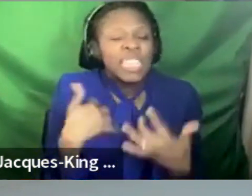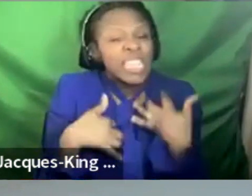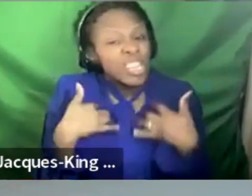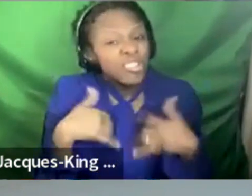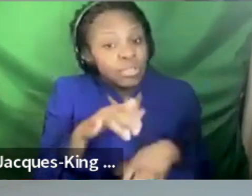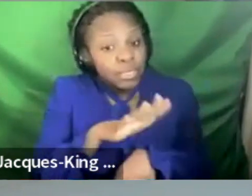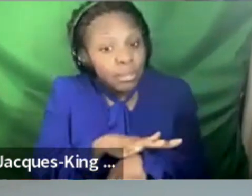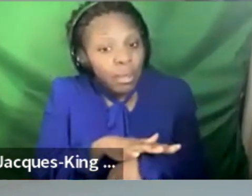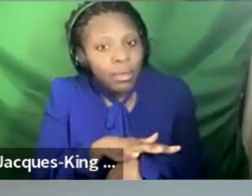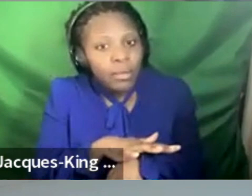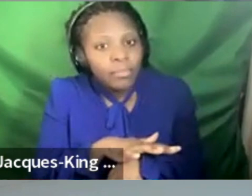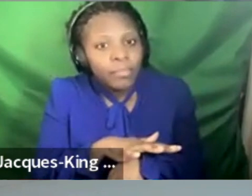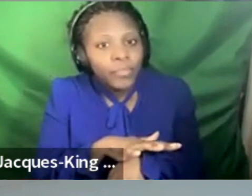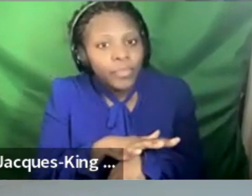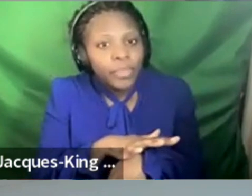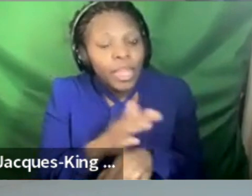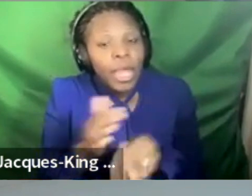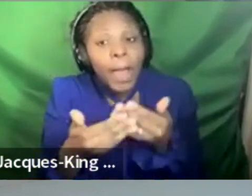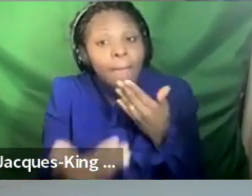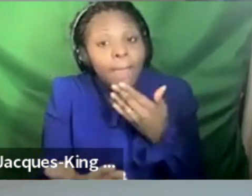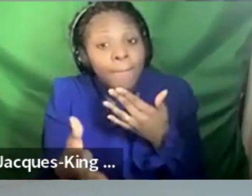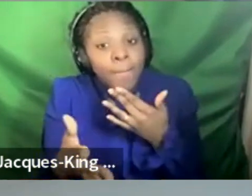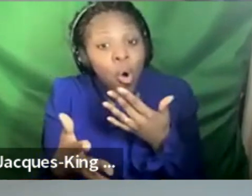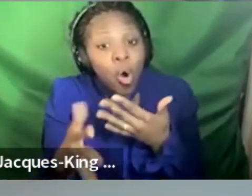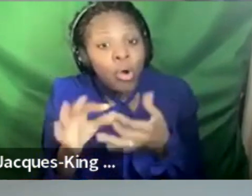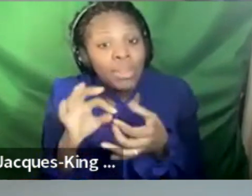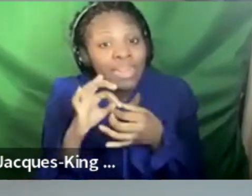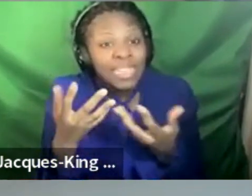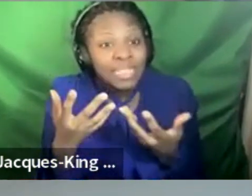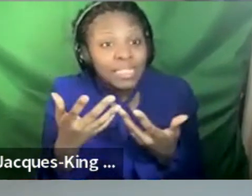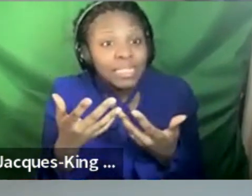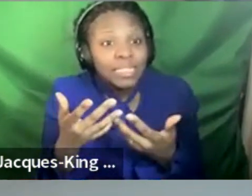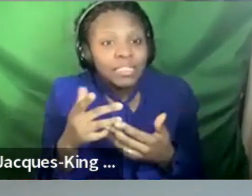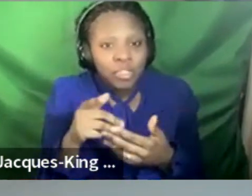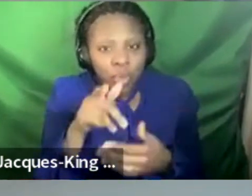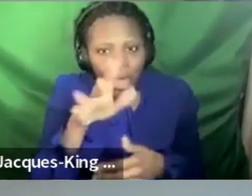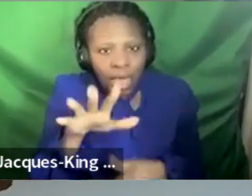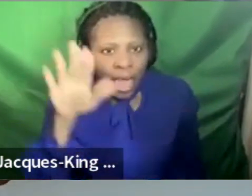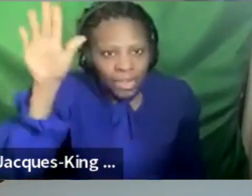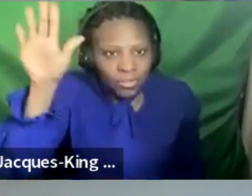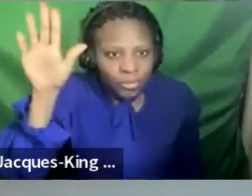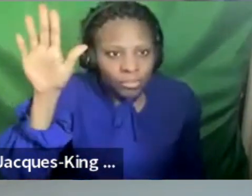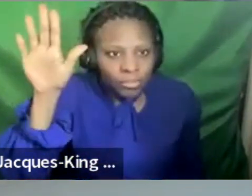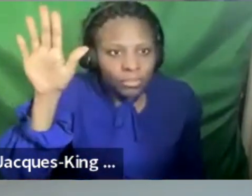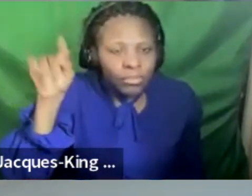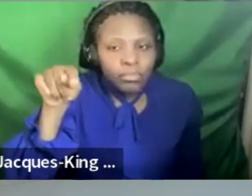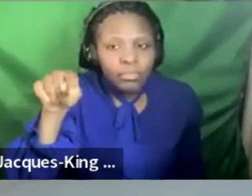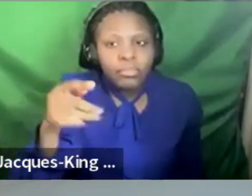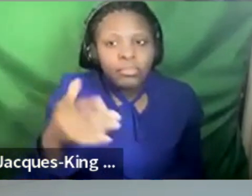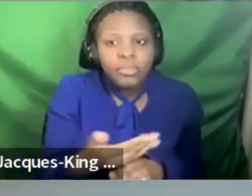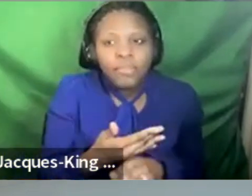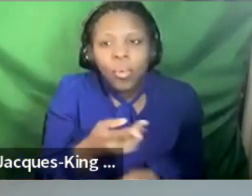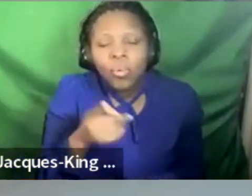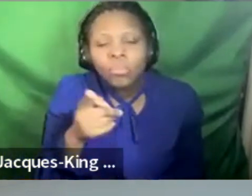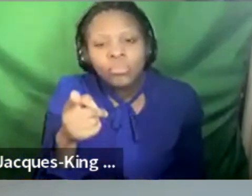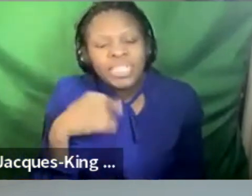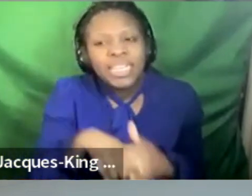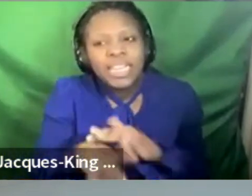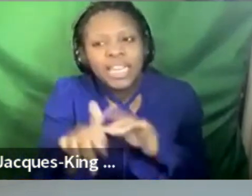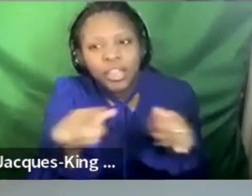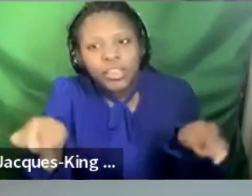relevant than ever. Sorry, you had your hand up before. Yeah, I should have shared what you just said. I'll do that in a second. Sorry.